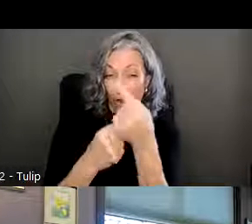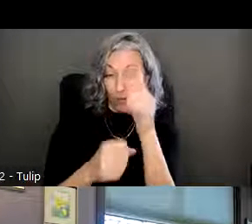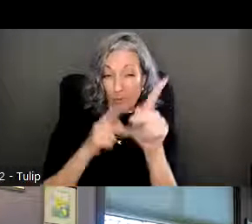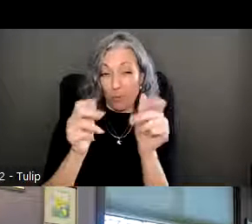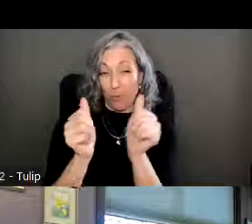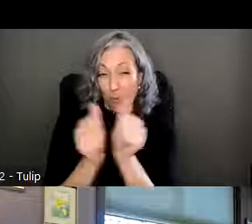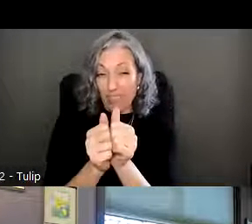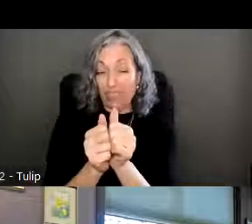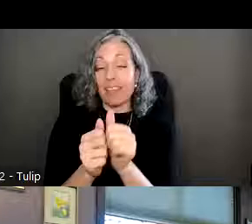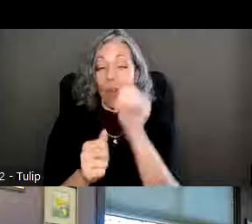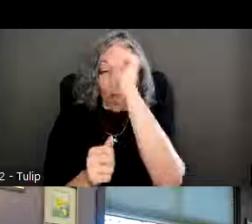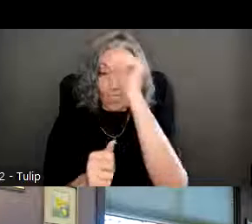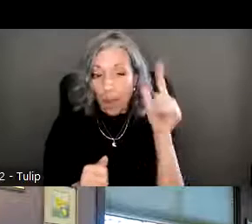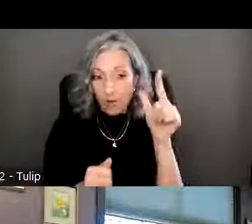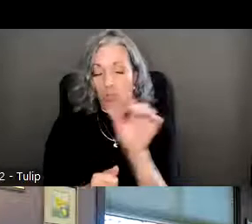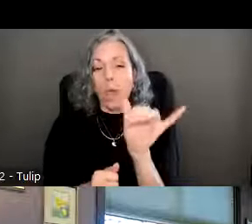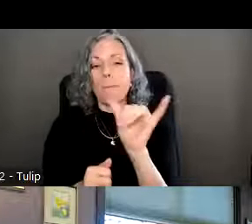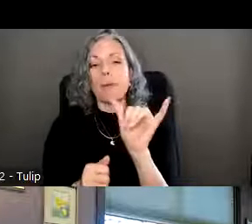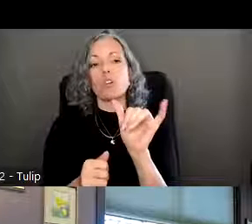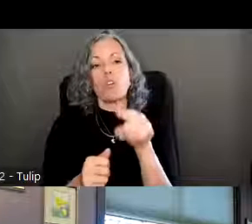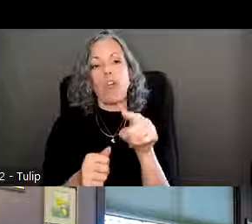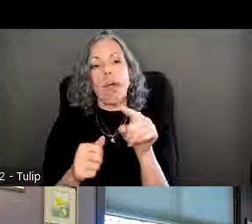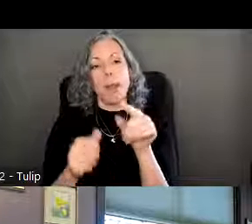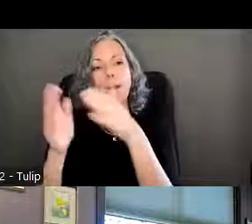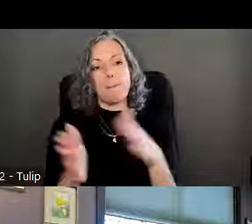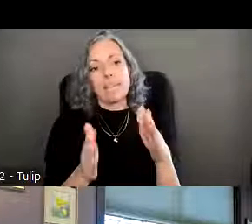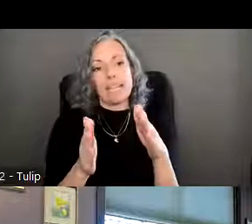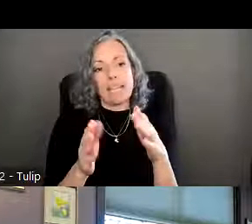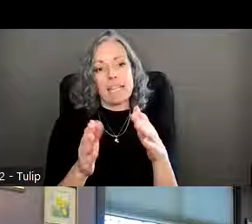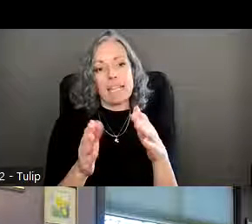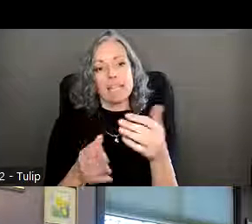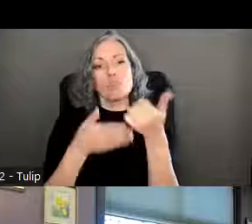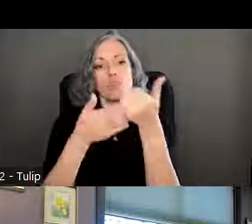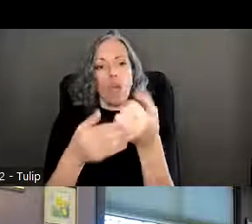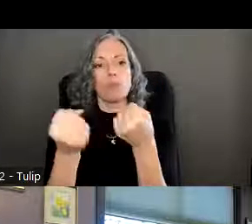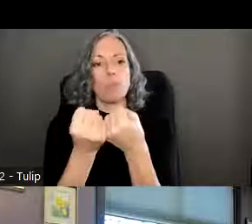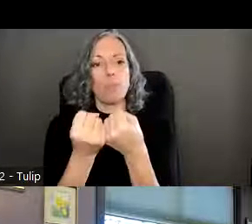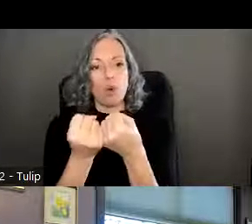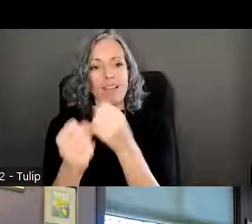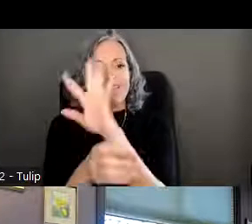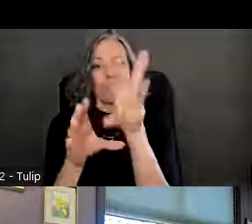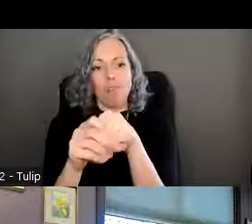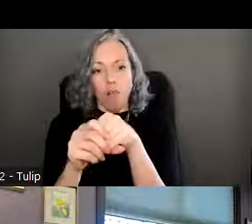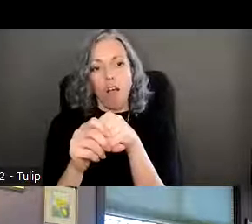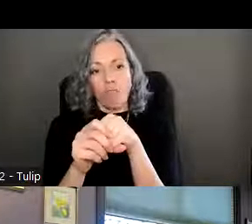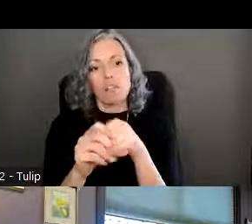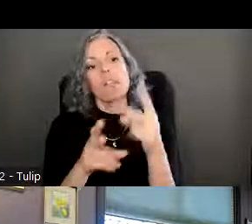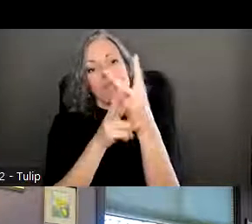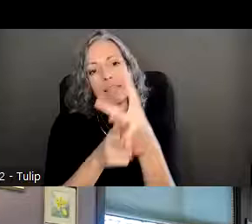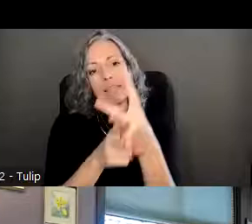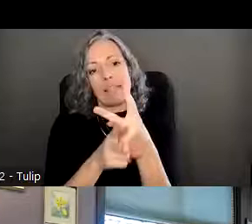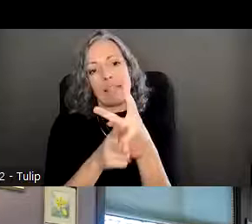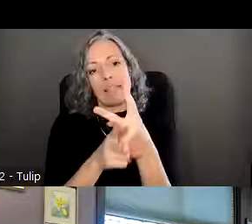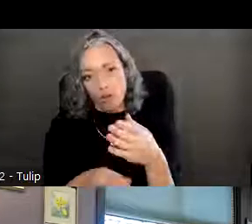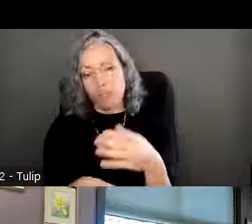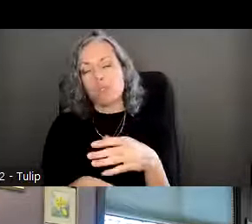a diagnosis, but also wrap that care plan around the participant. So the caregiver. So it's a 2-for-1 of the